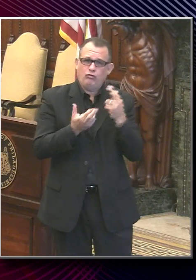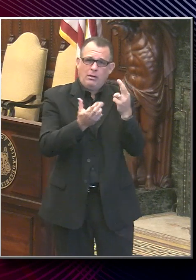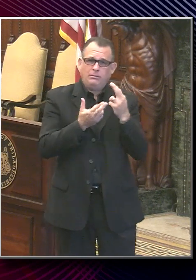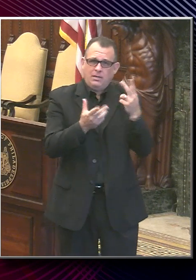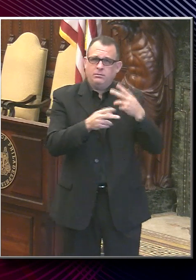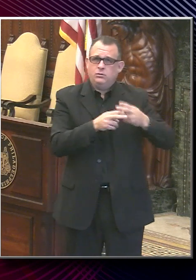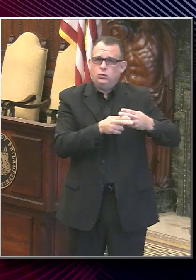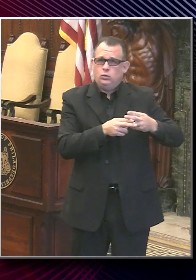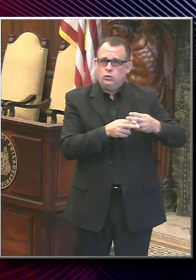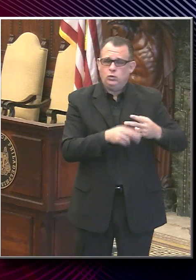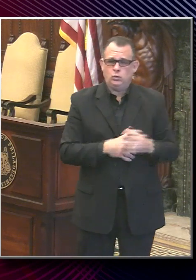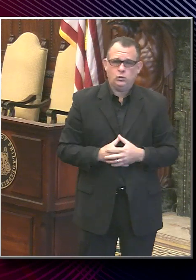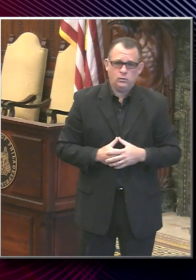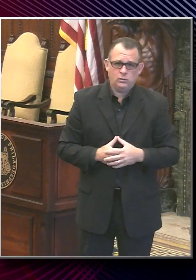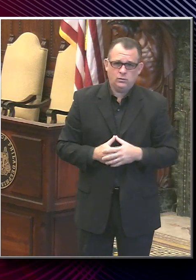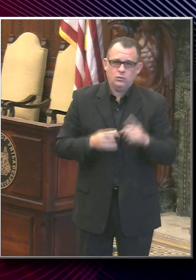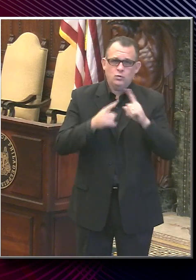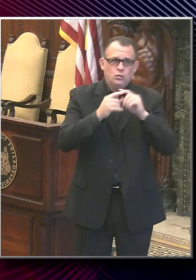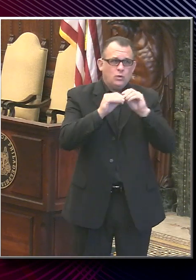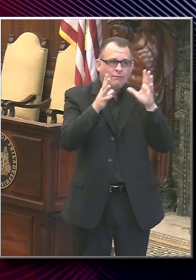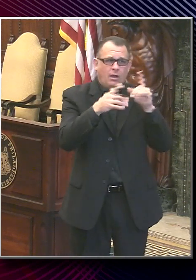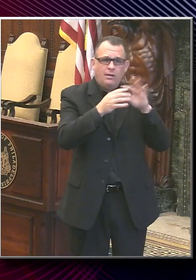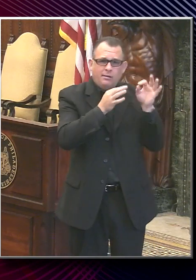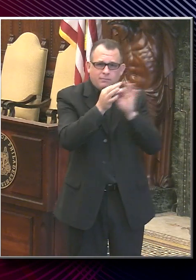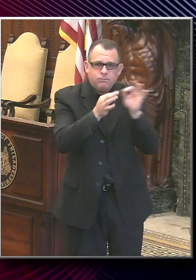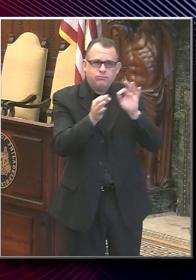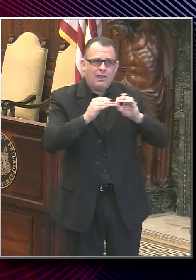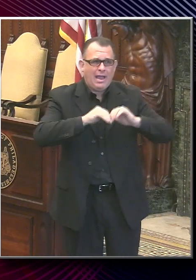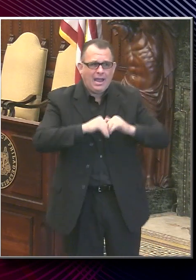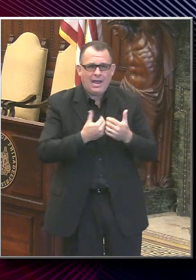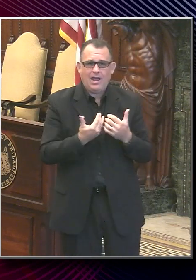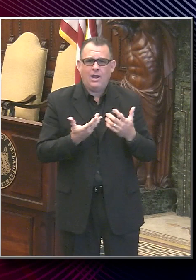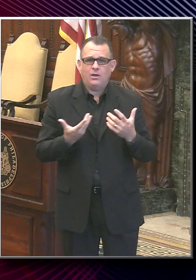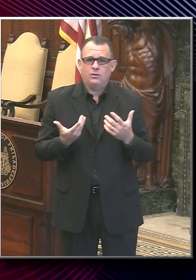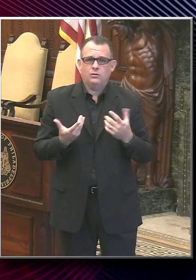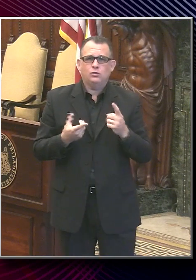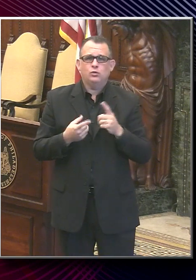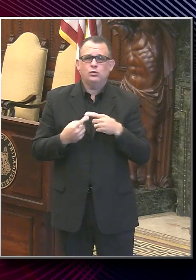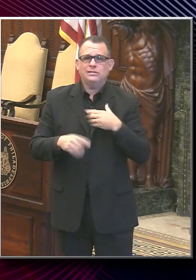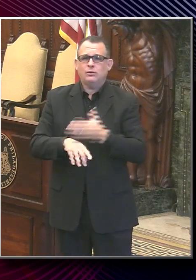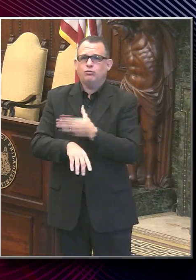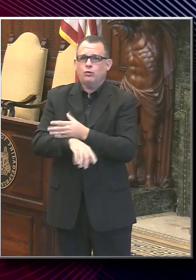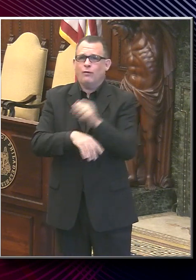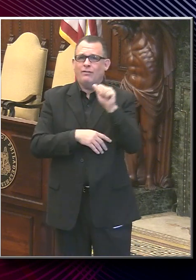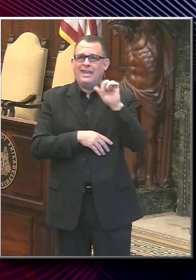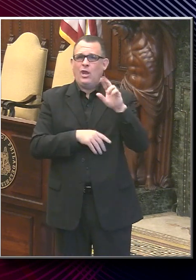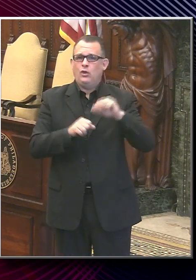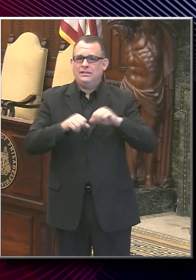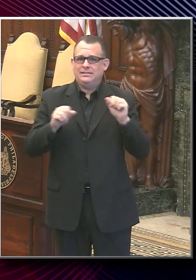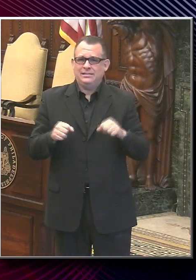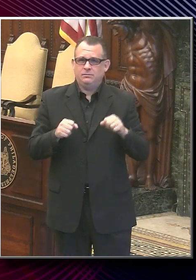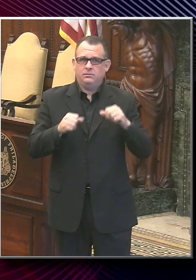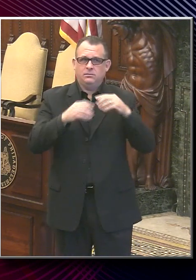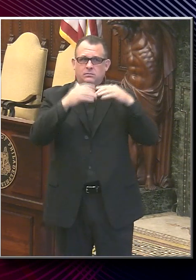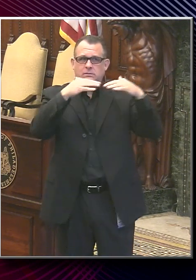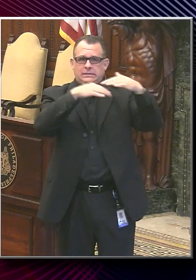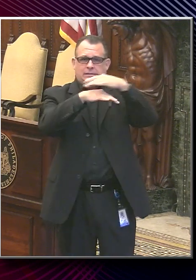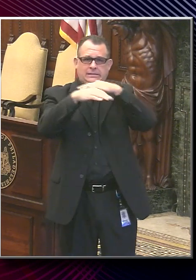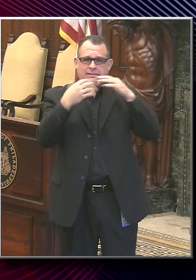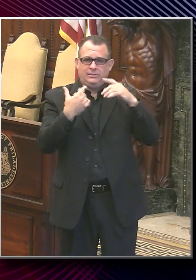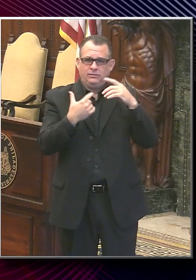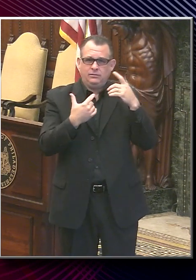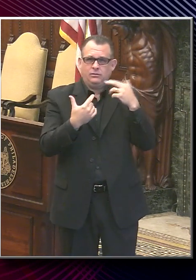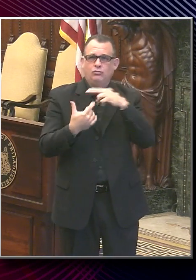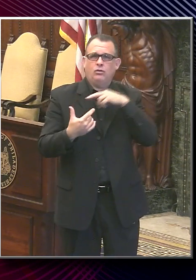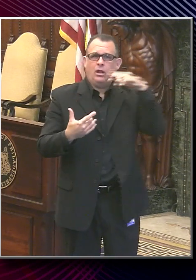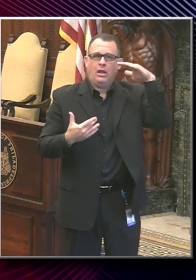just clarify what steps to take to improve the ventilation to lower that risk. I don't think that those steps are going